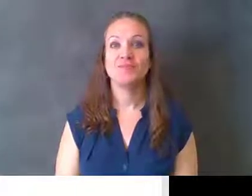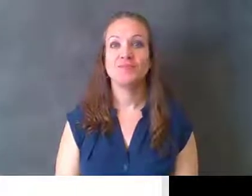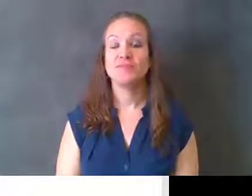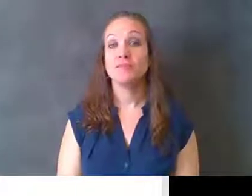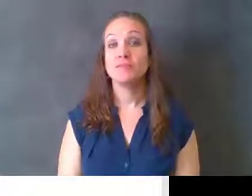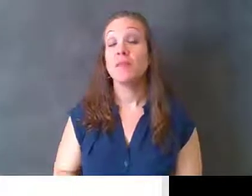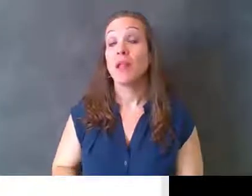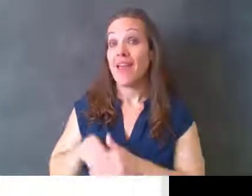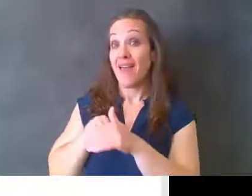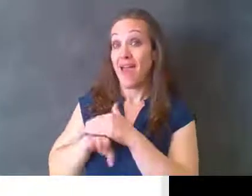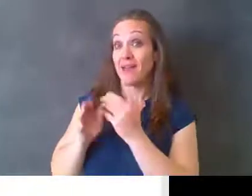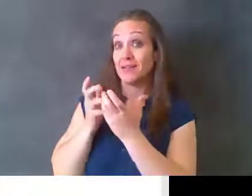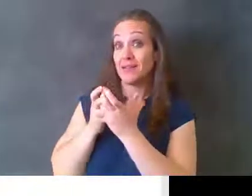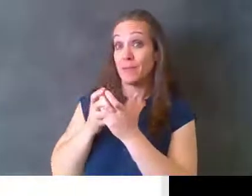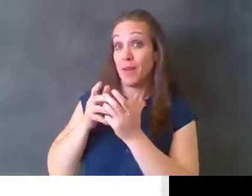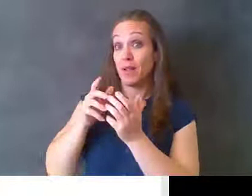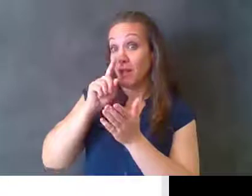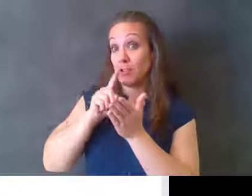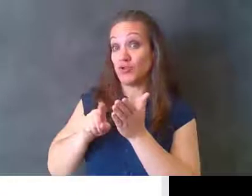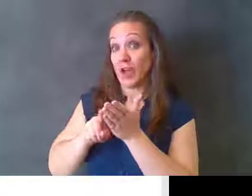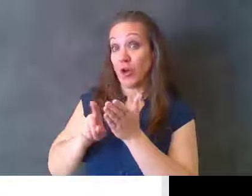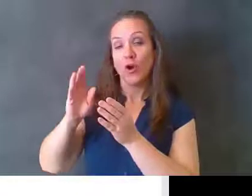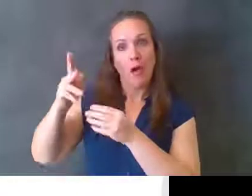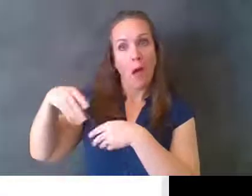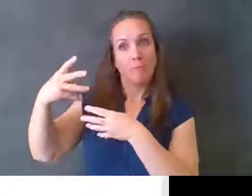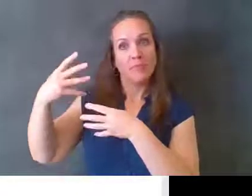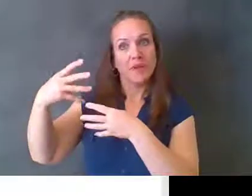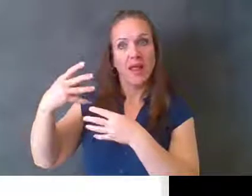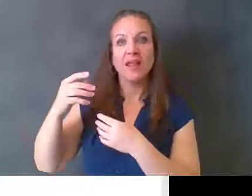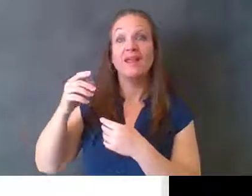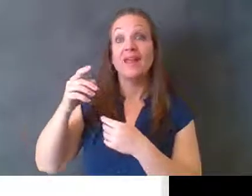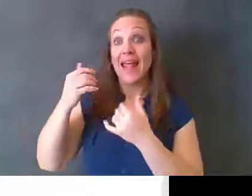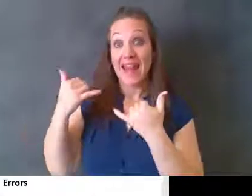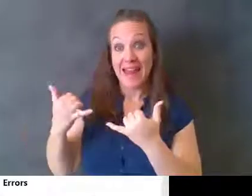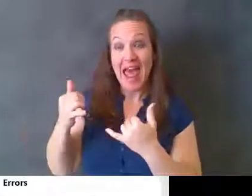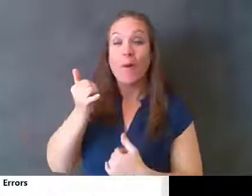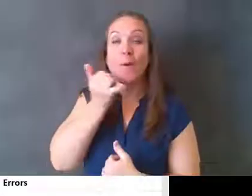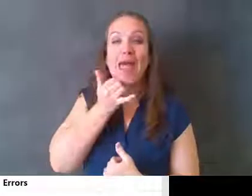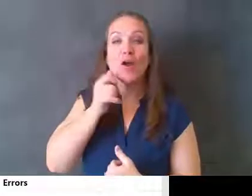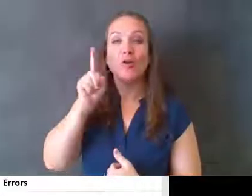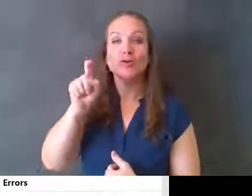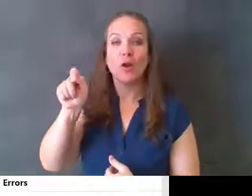we should see that that error is no longer there.